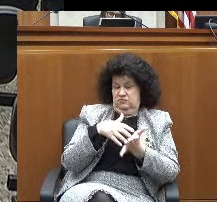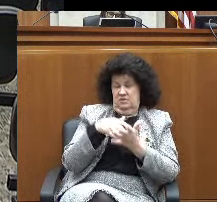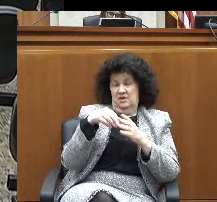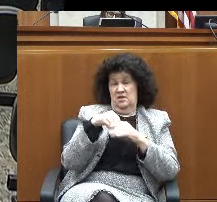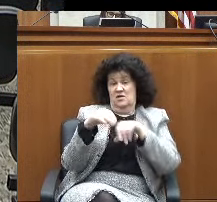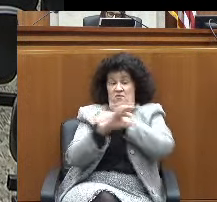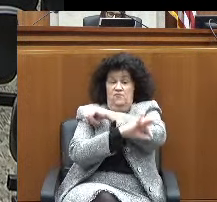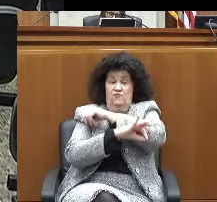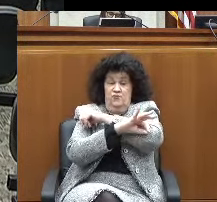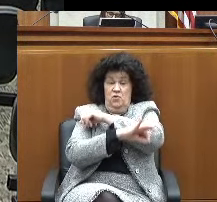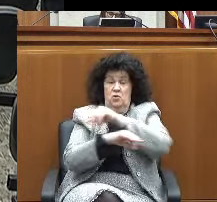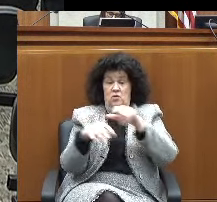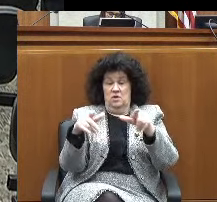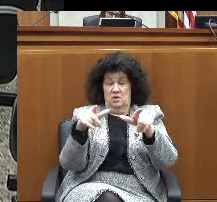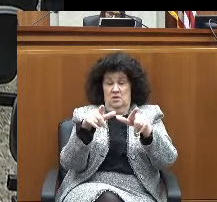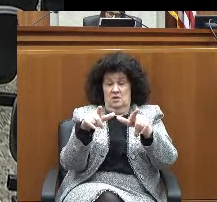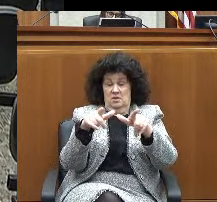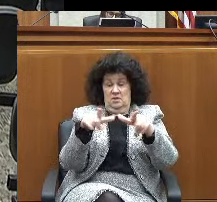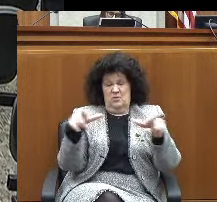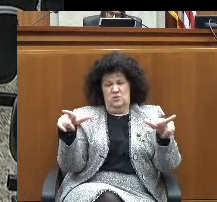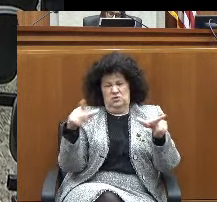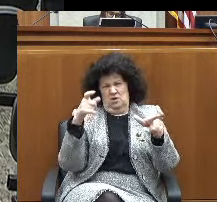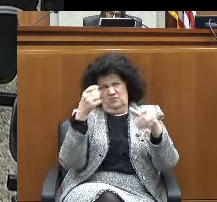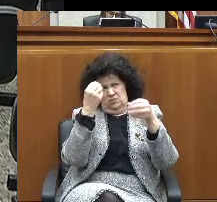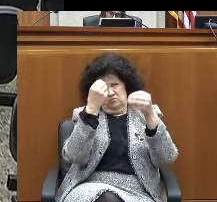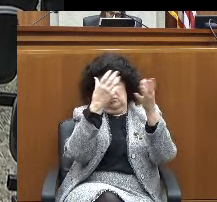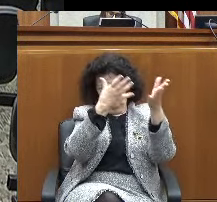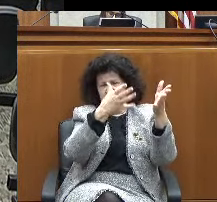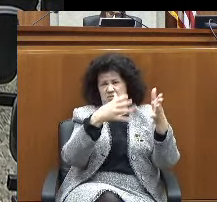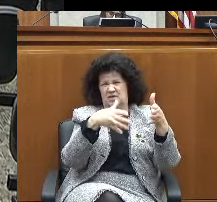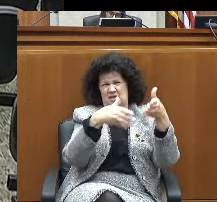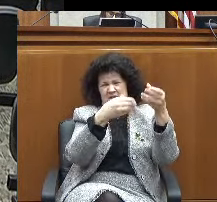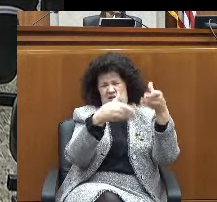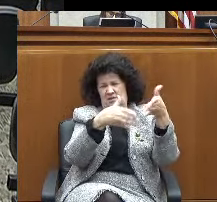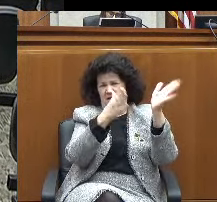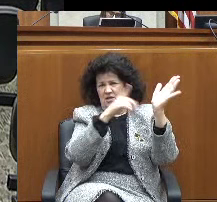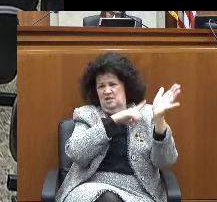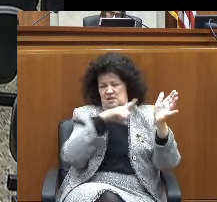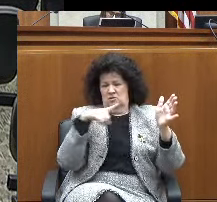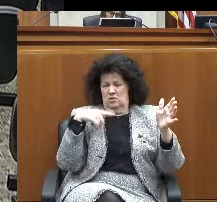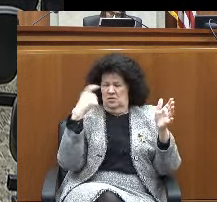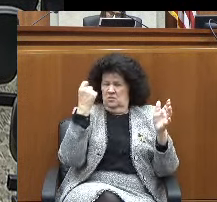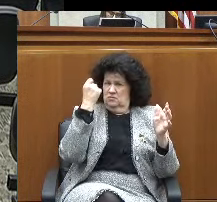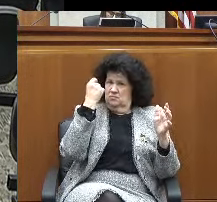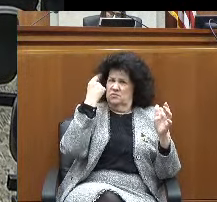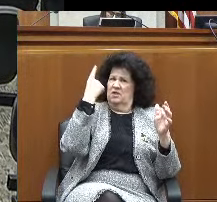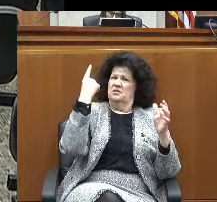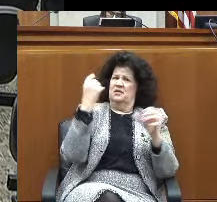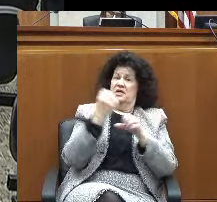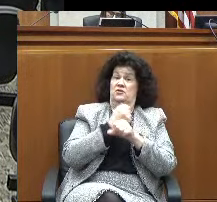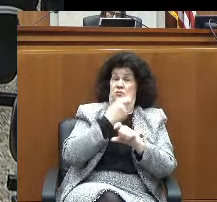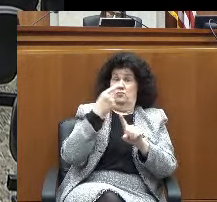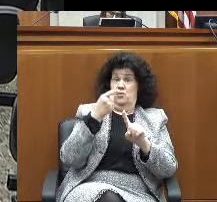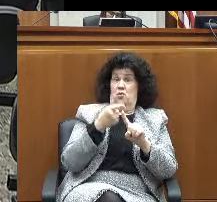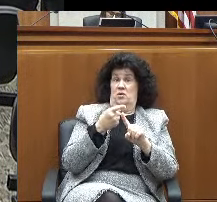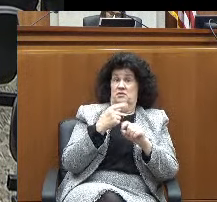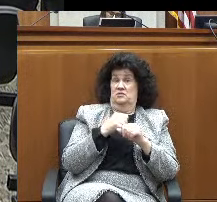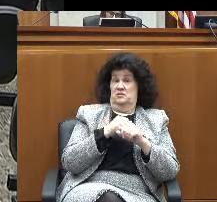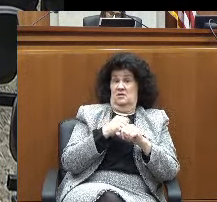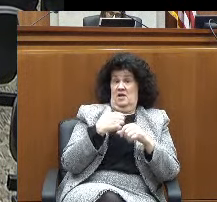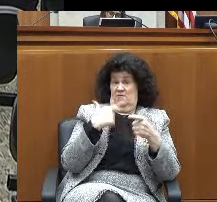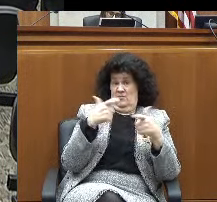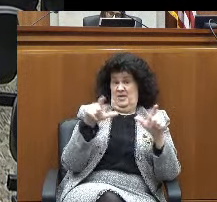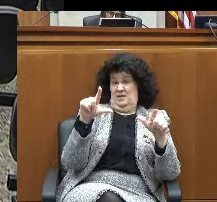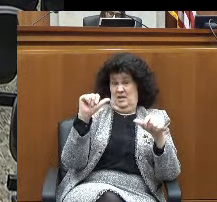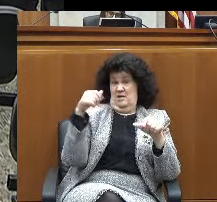some indication of the gap that's growing every year and gets to be a routine request before this board. So we could add